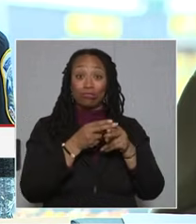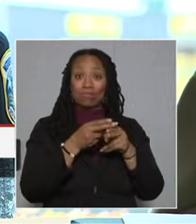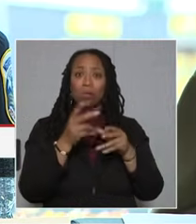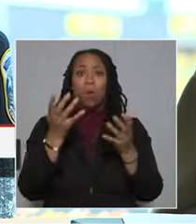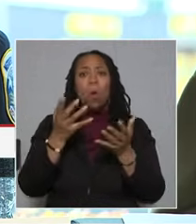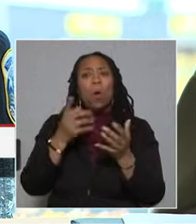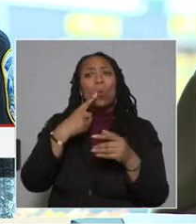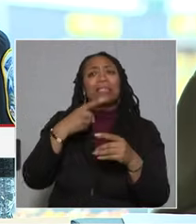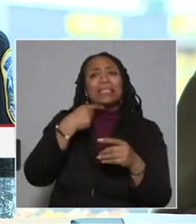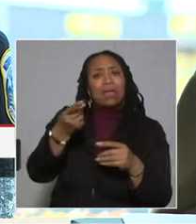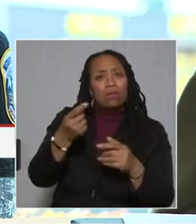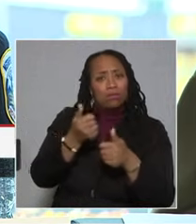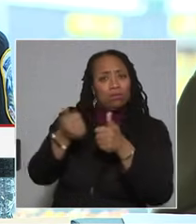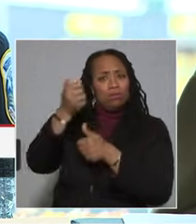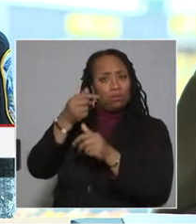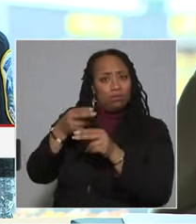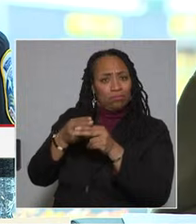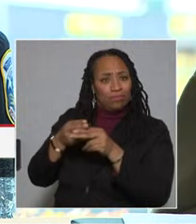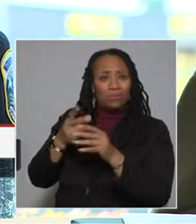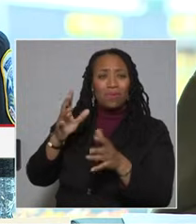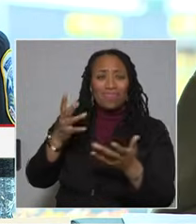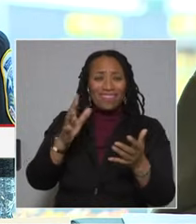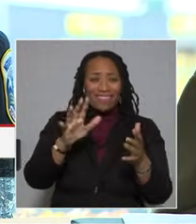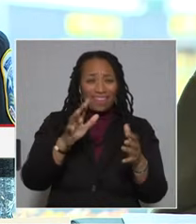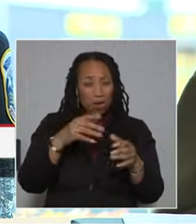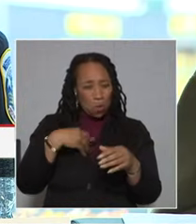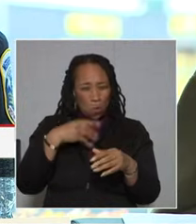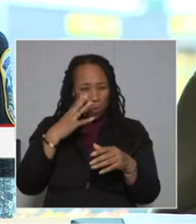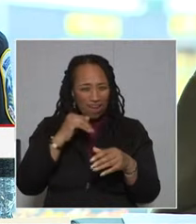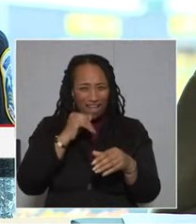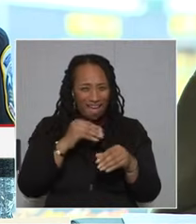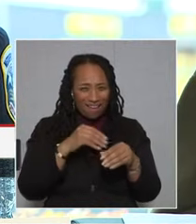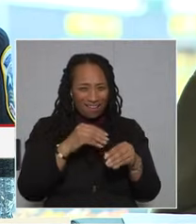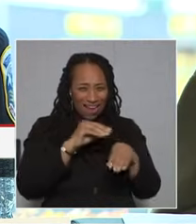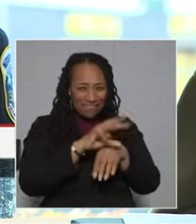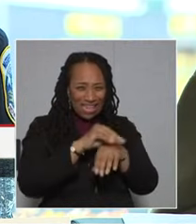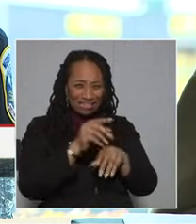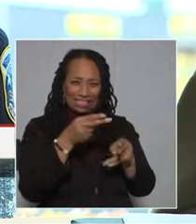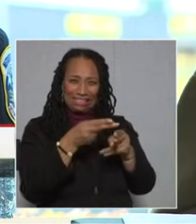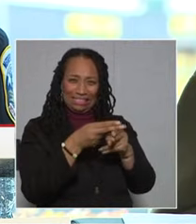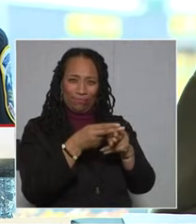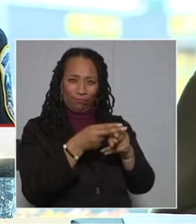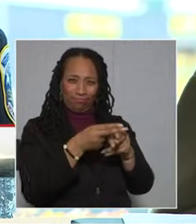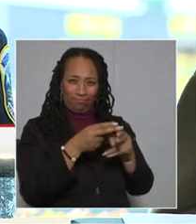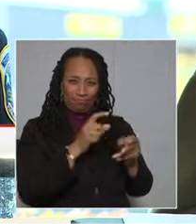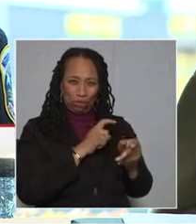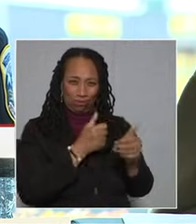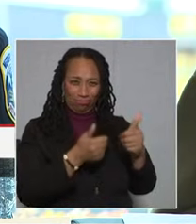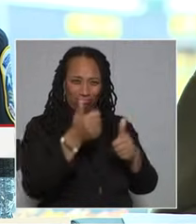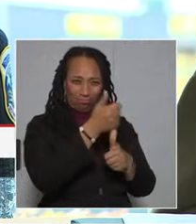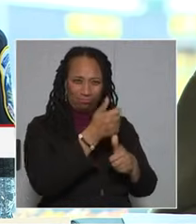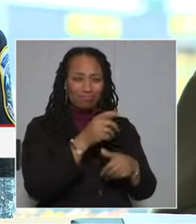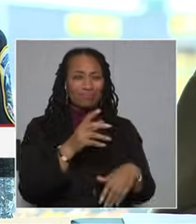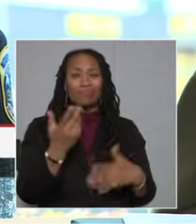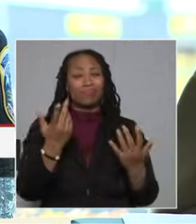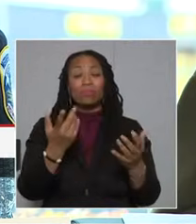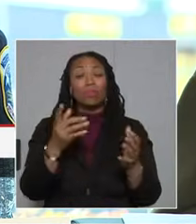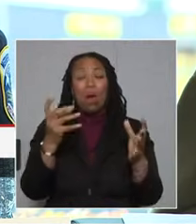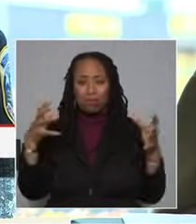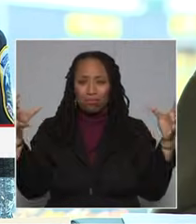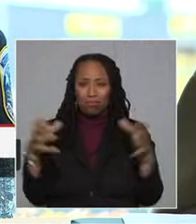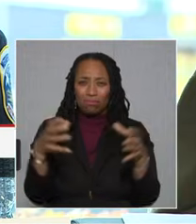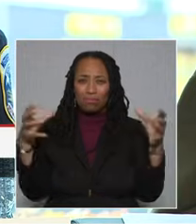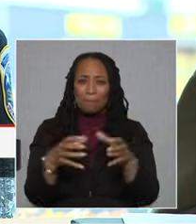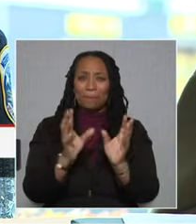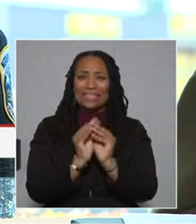basis, sometimes 2 and 3 times a week. We talk about what's happening in the city. They know probably better than I do what's happening in community from